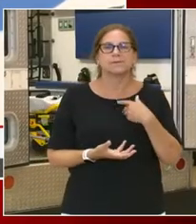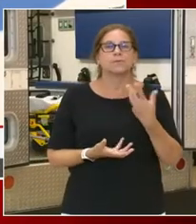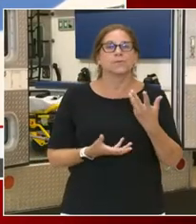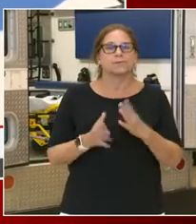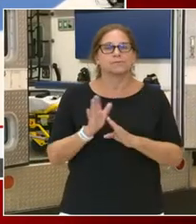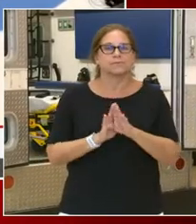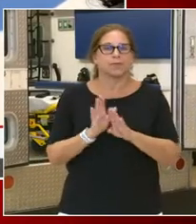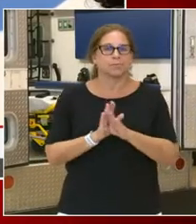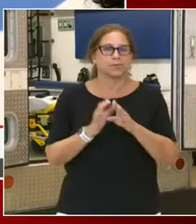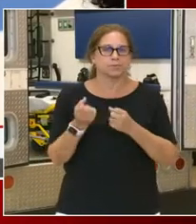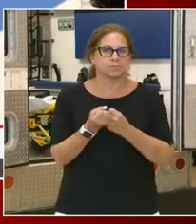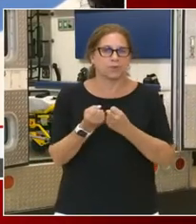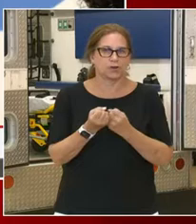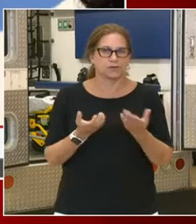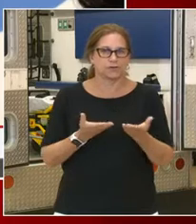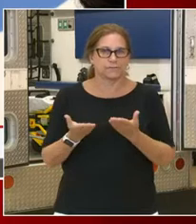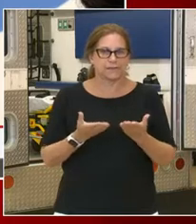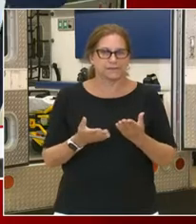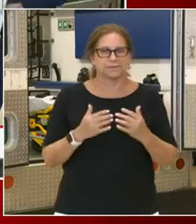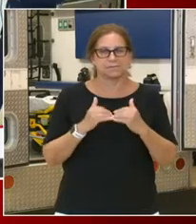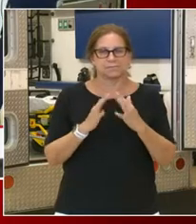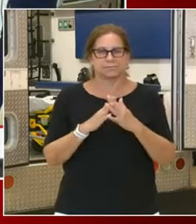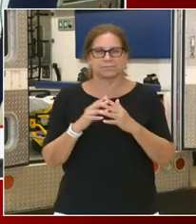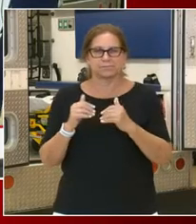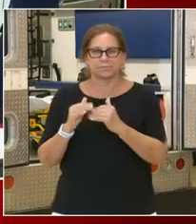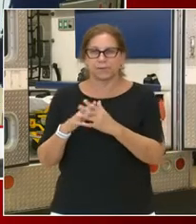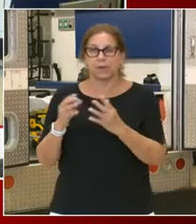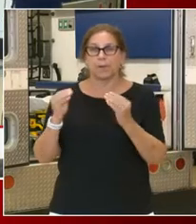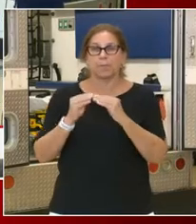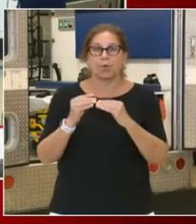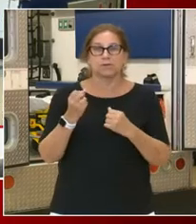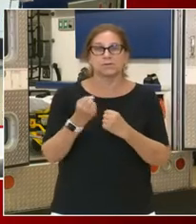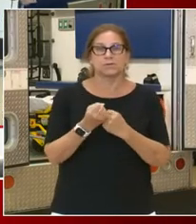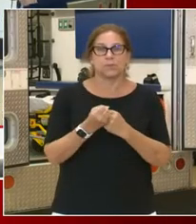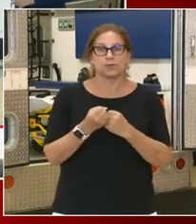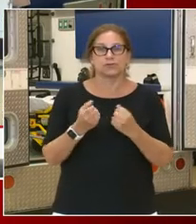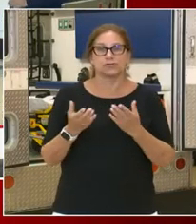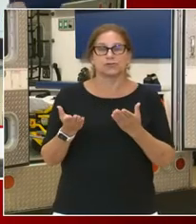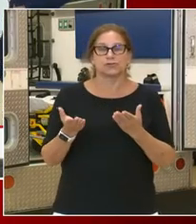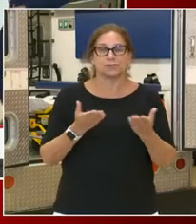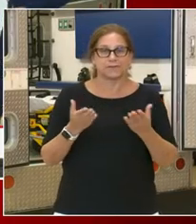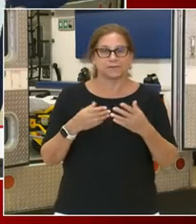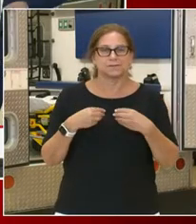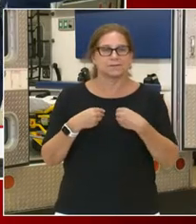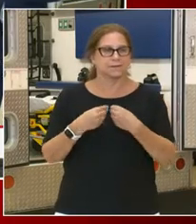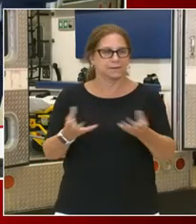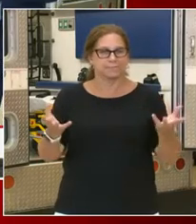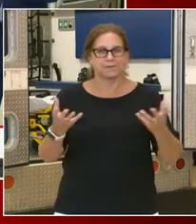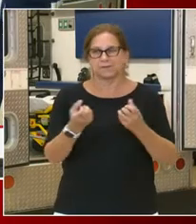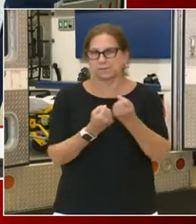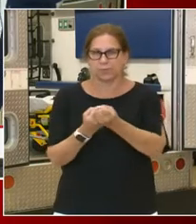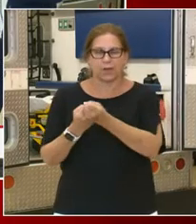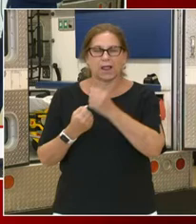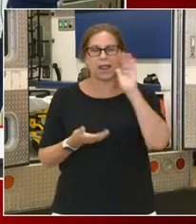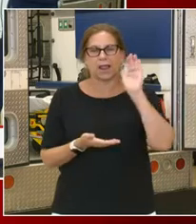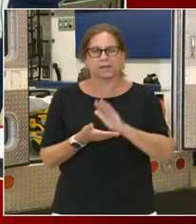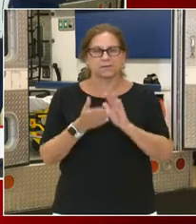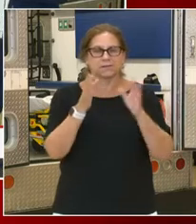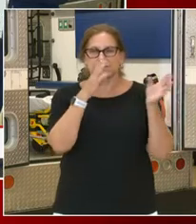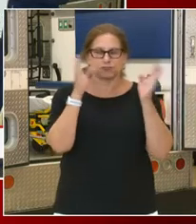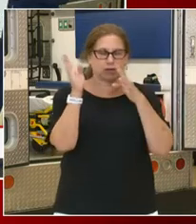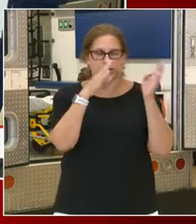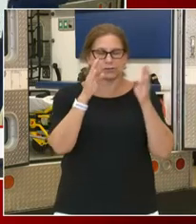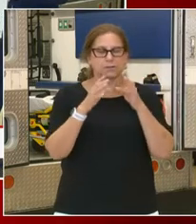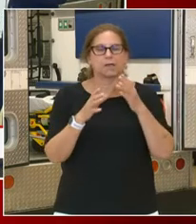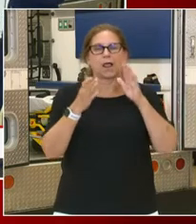year. Thank you, President Mason. And I have many more questions for you, President Mason, here in a little bit. But I want to get to Director Morris Hughes.